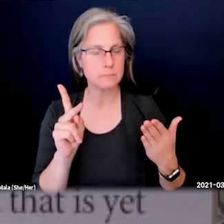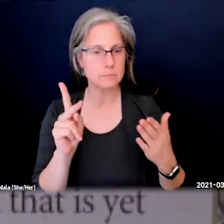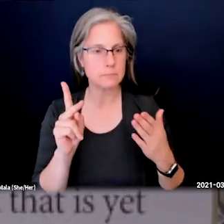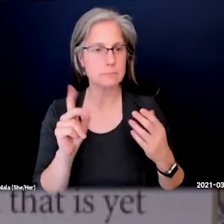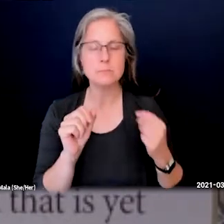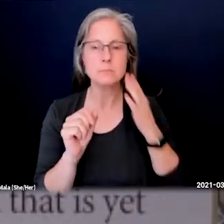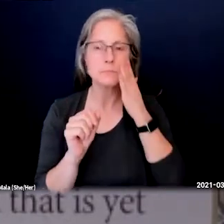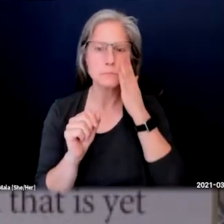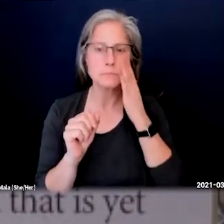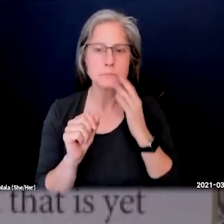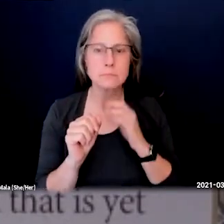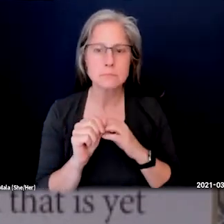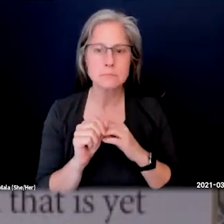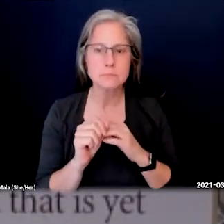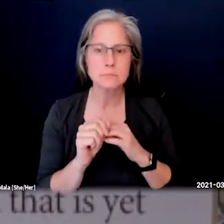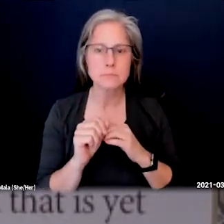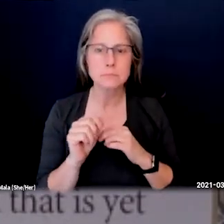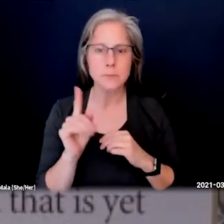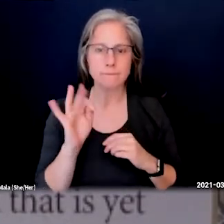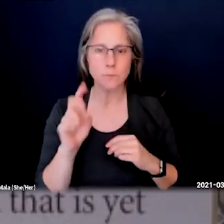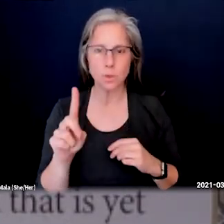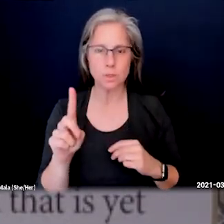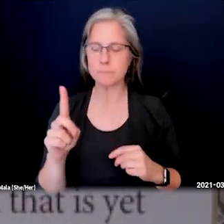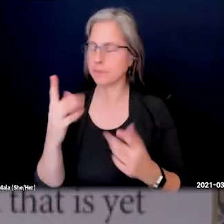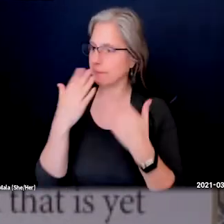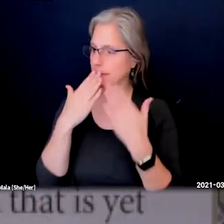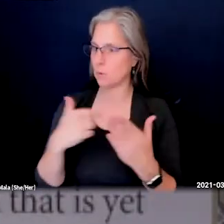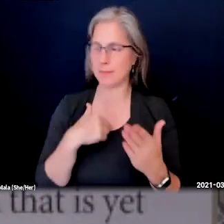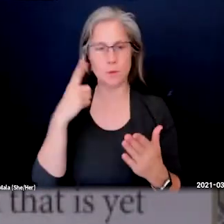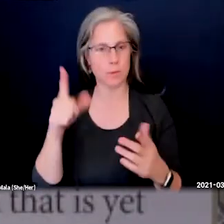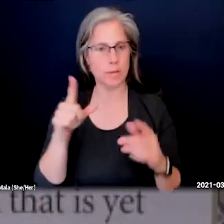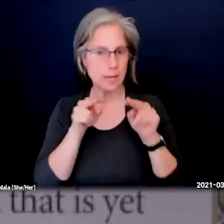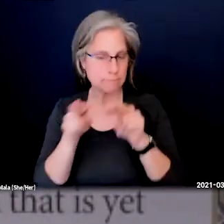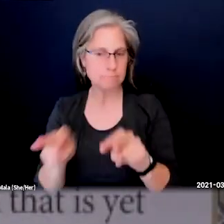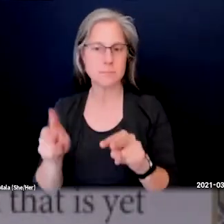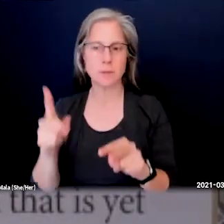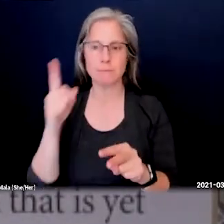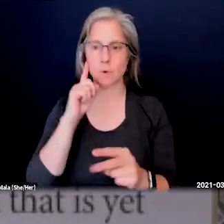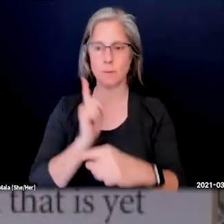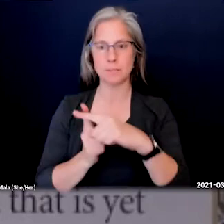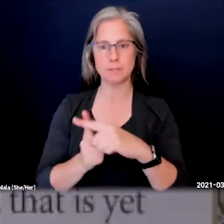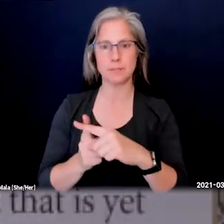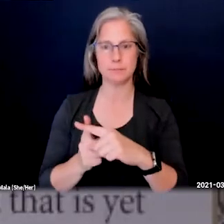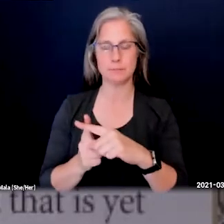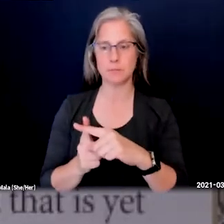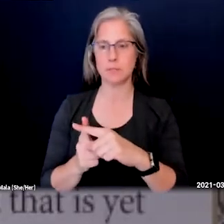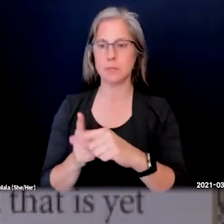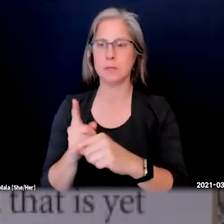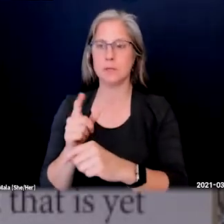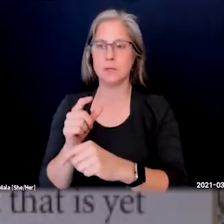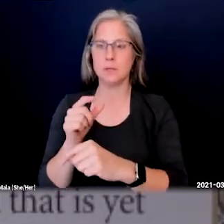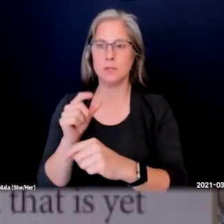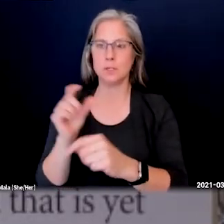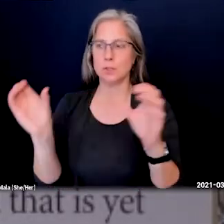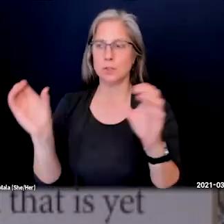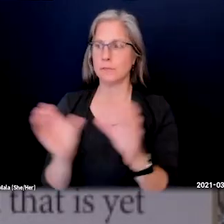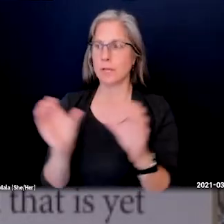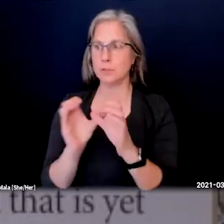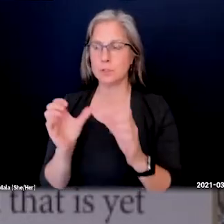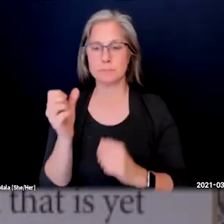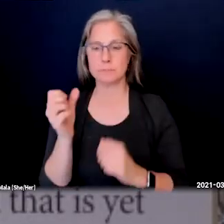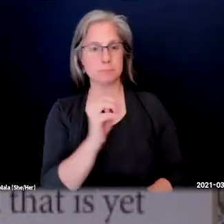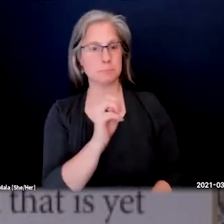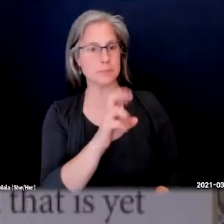I think we could be moving positively for positive certification. But first of all, Ms. Trujillo, are there any public comments on this